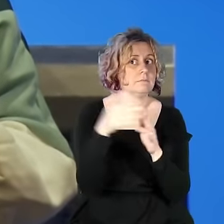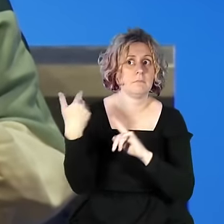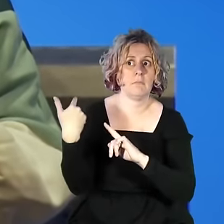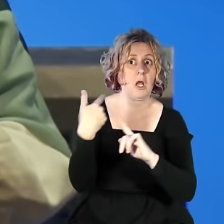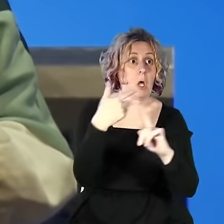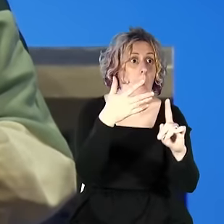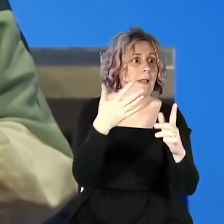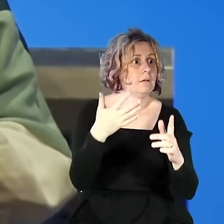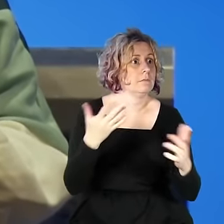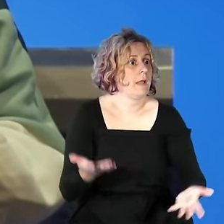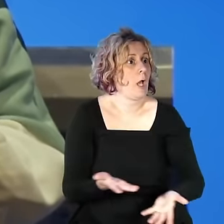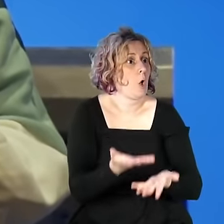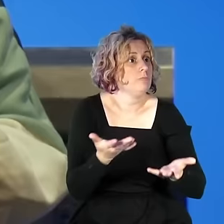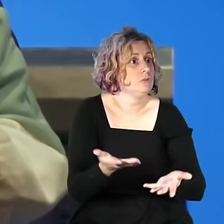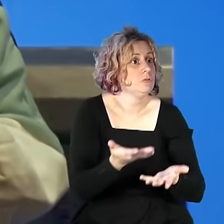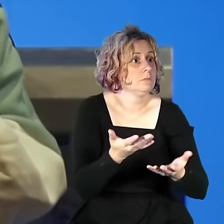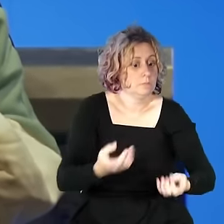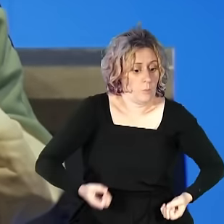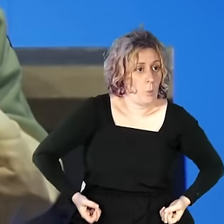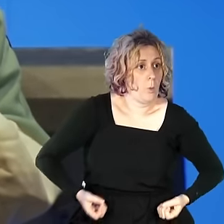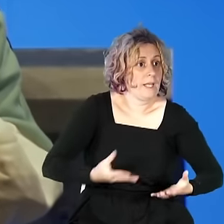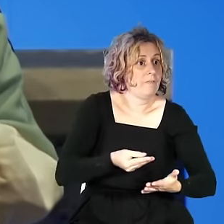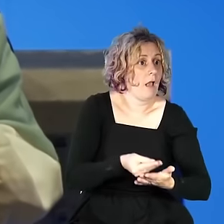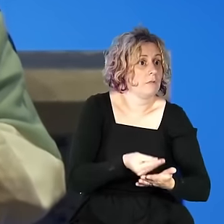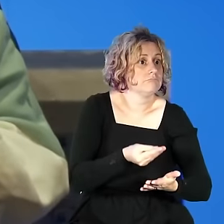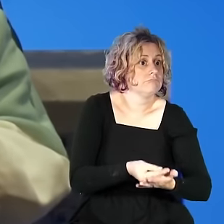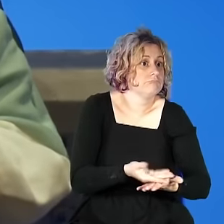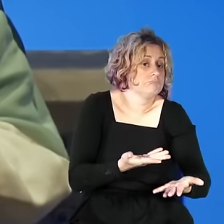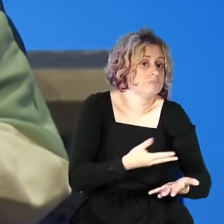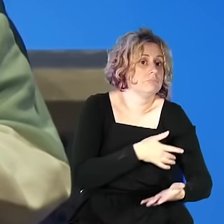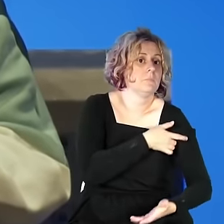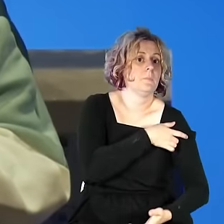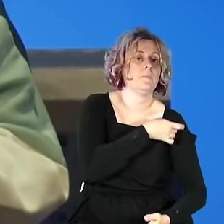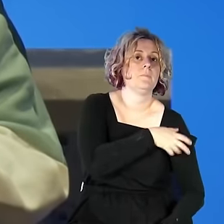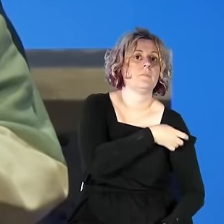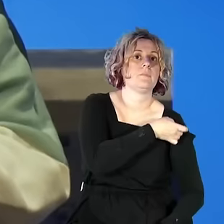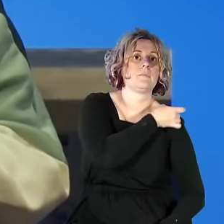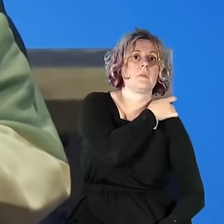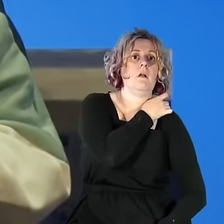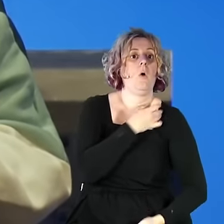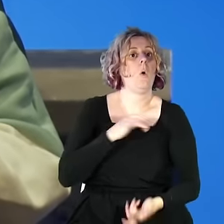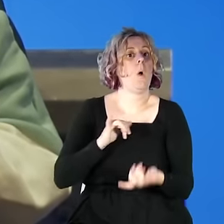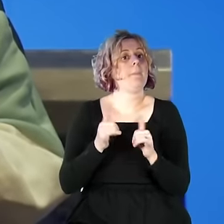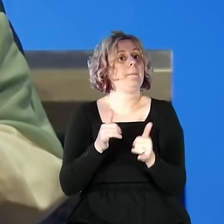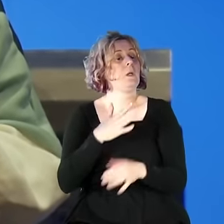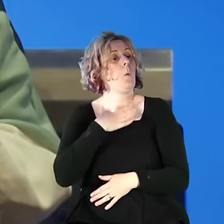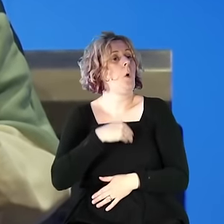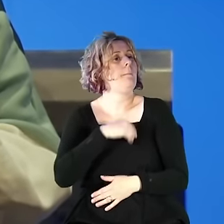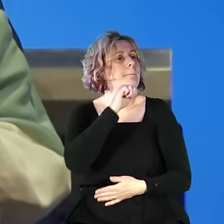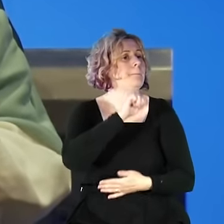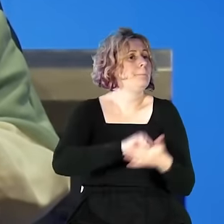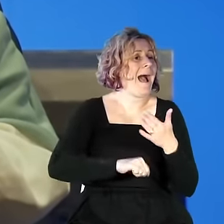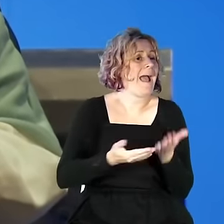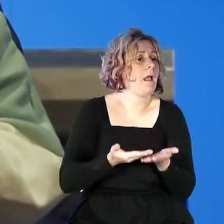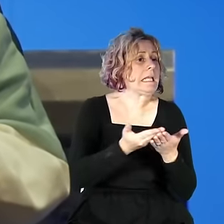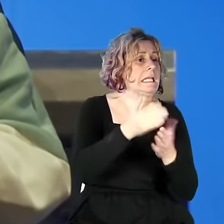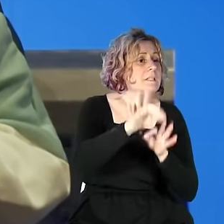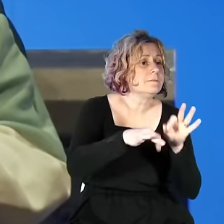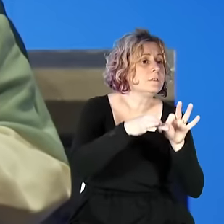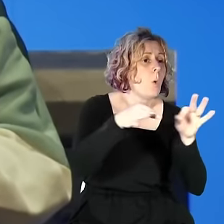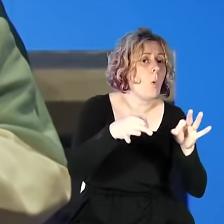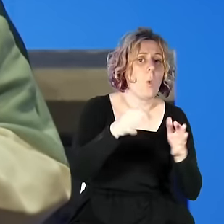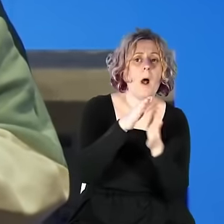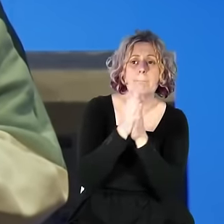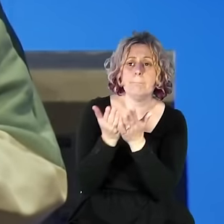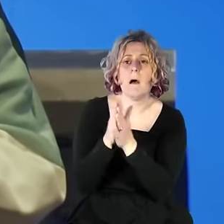encouraging. Or maybe you want to be resourced with books and gifts to encourage people when you're at home.